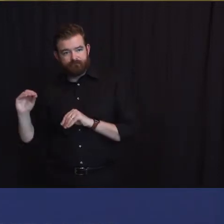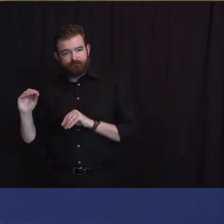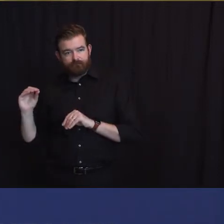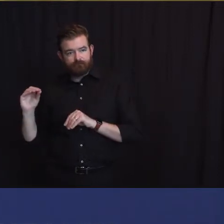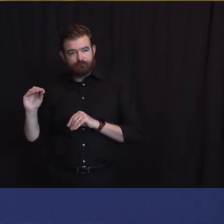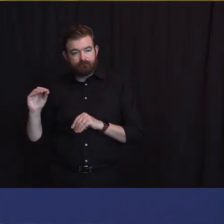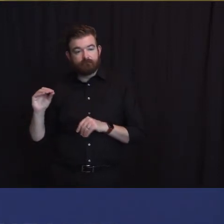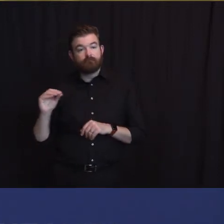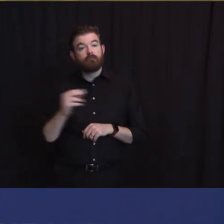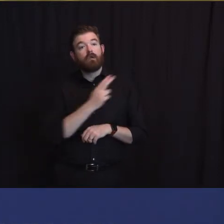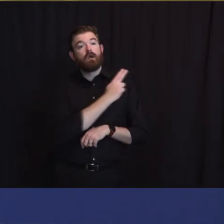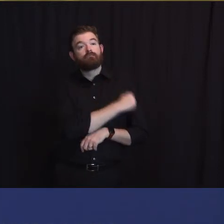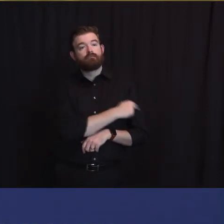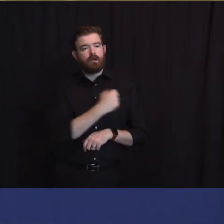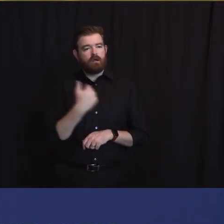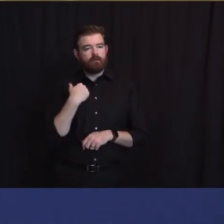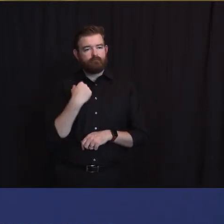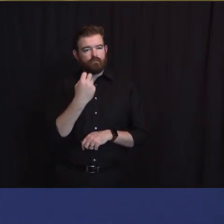12 unconfirmed